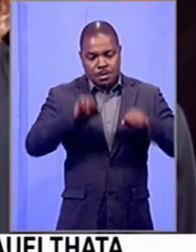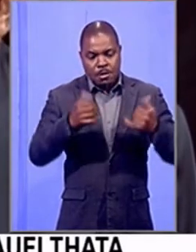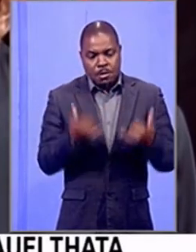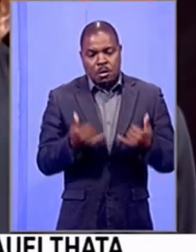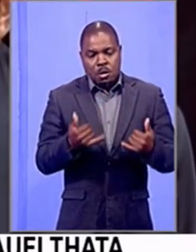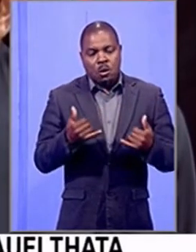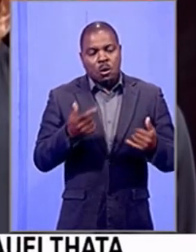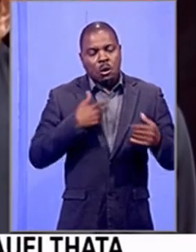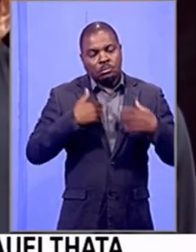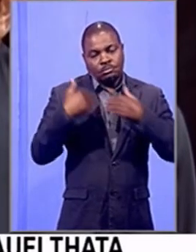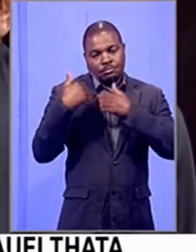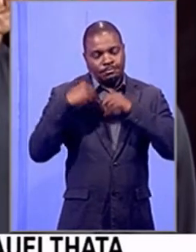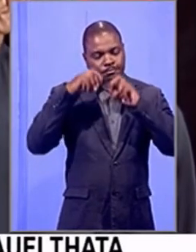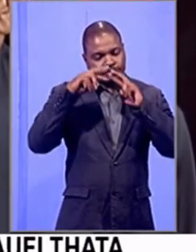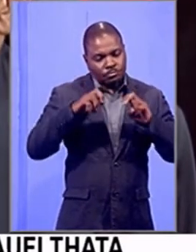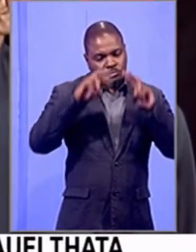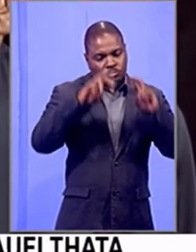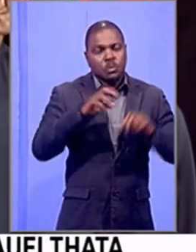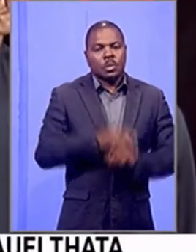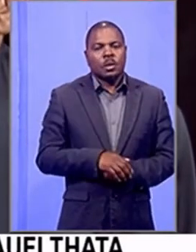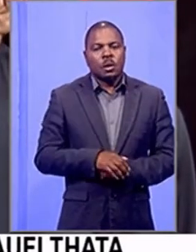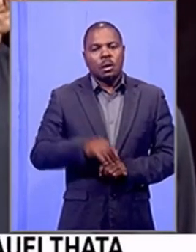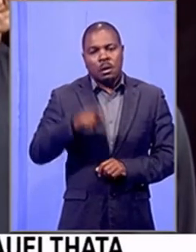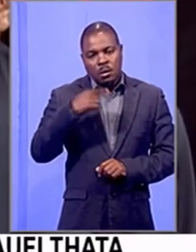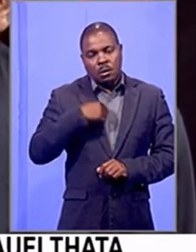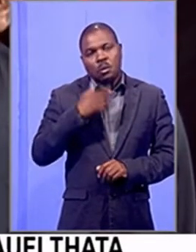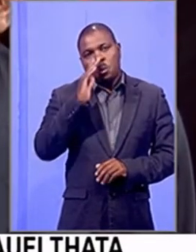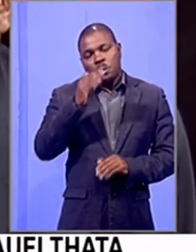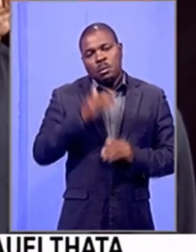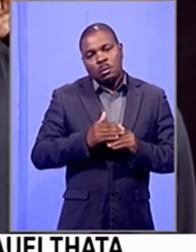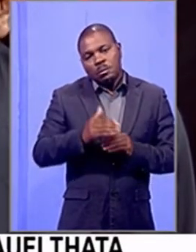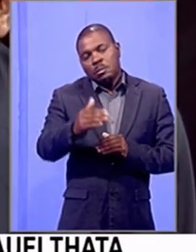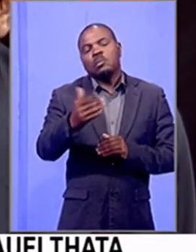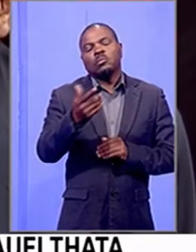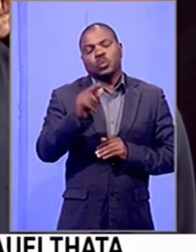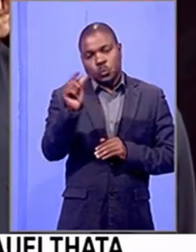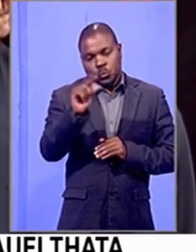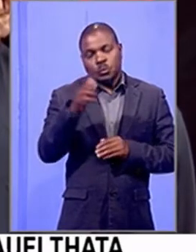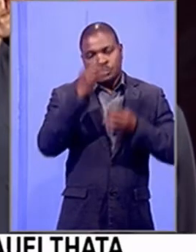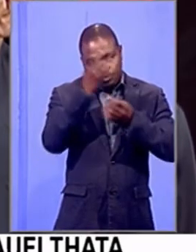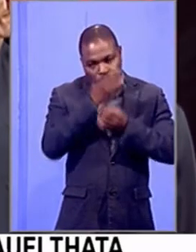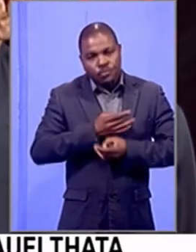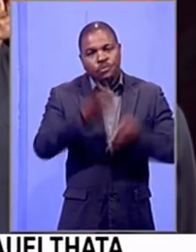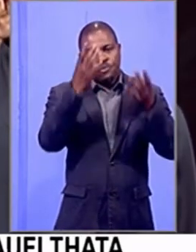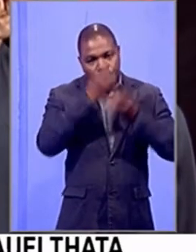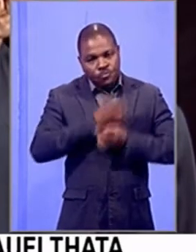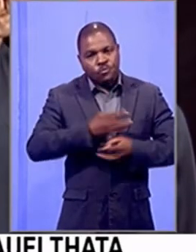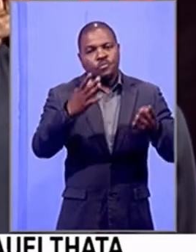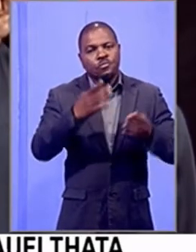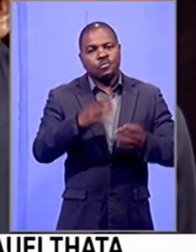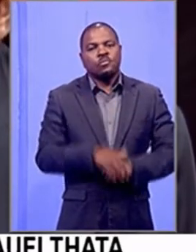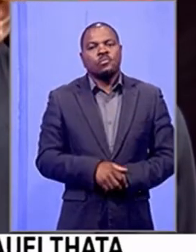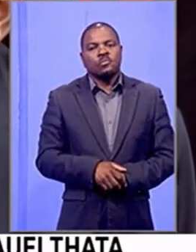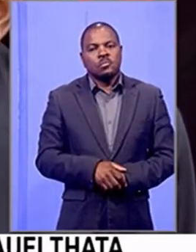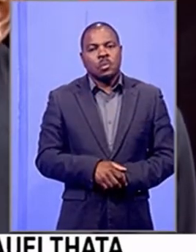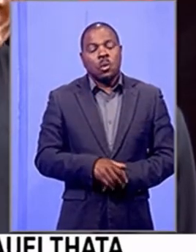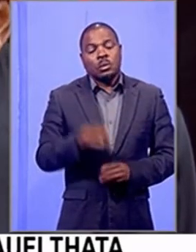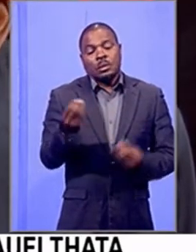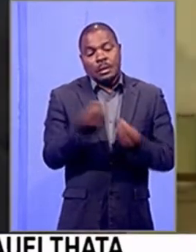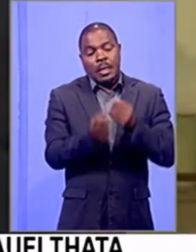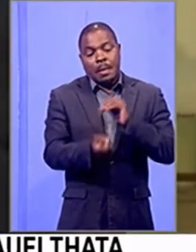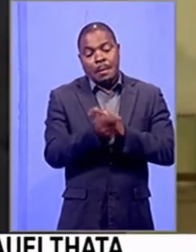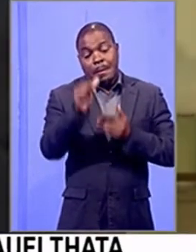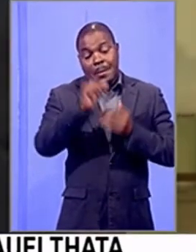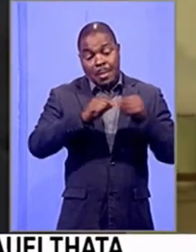currently handling, and I think that we shall make some pronouncement that some activities will be happening this